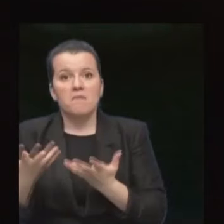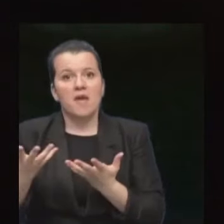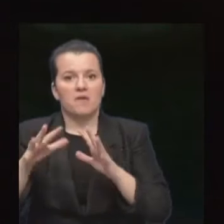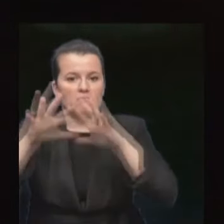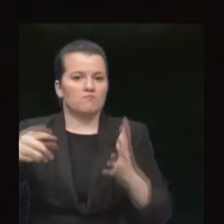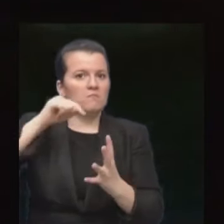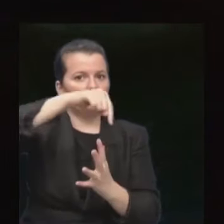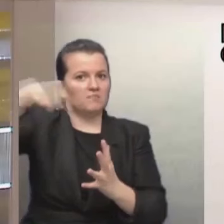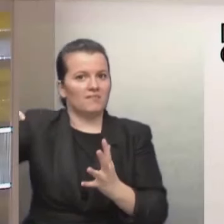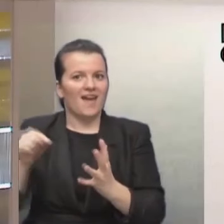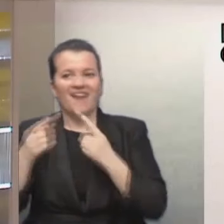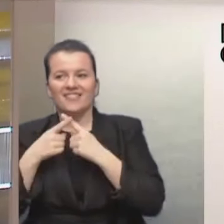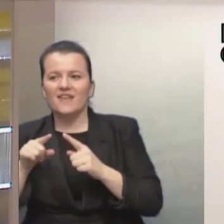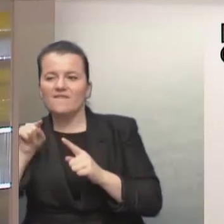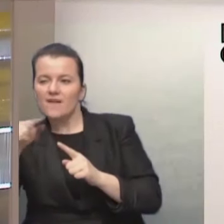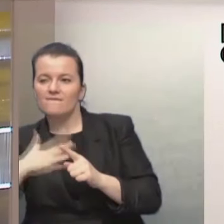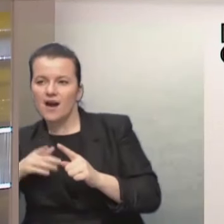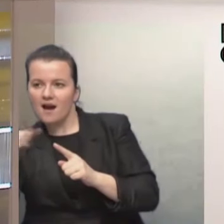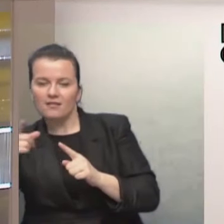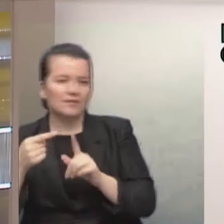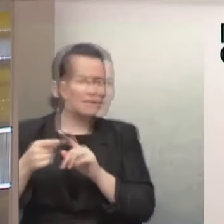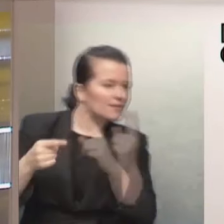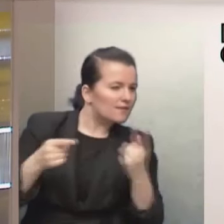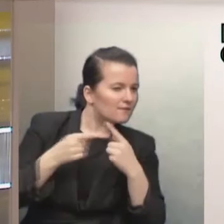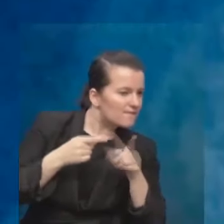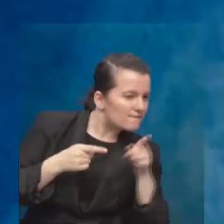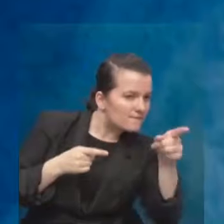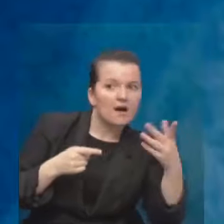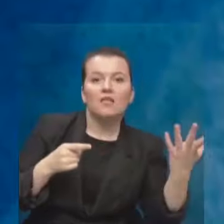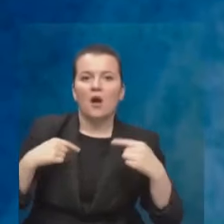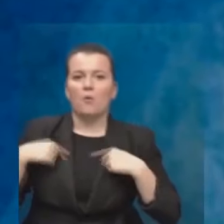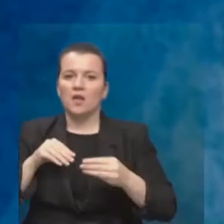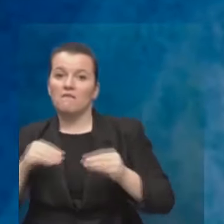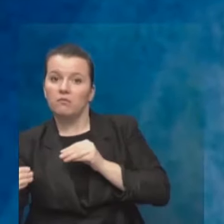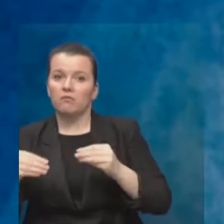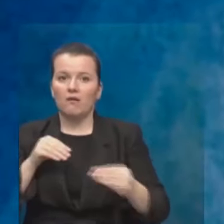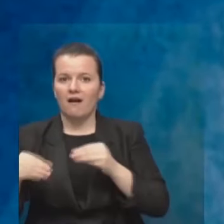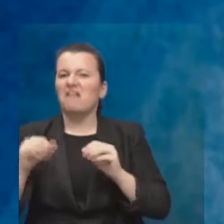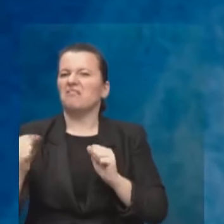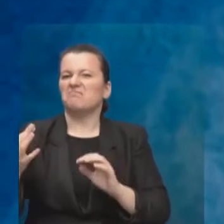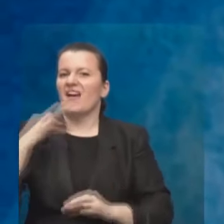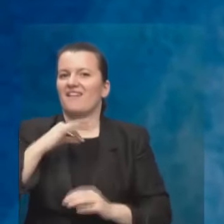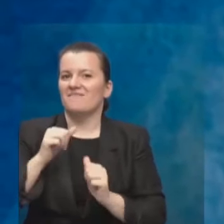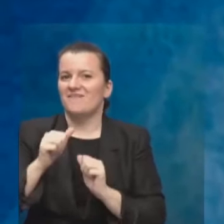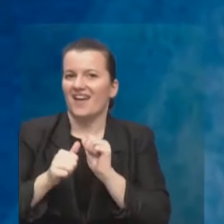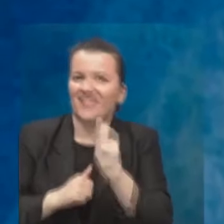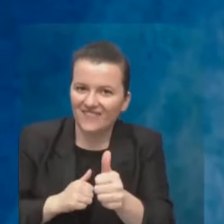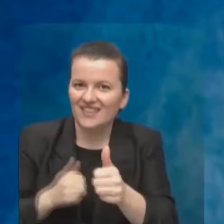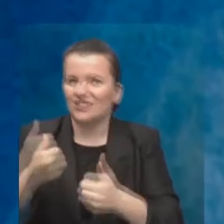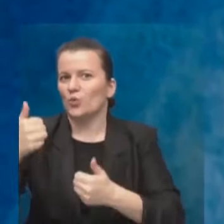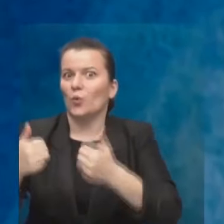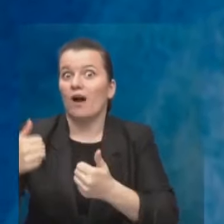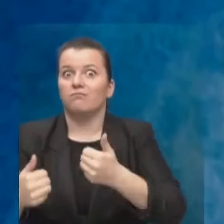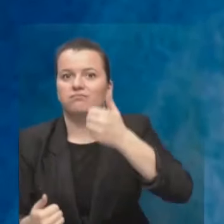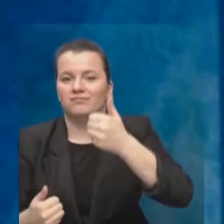Expectations, and that's a great competitive advantage. Well, if I may add, as a user of a plug-in